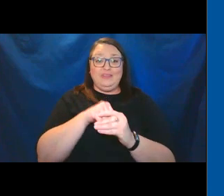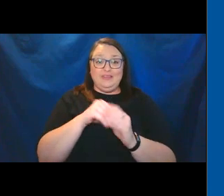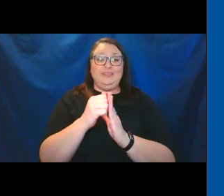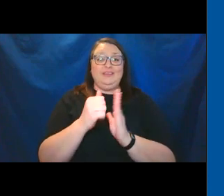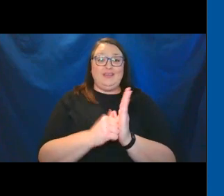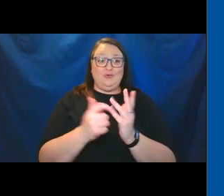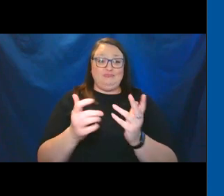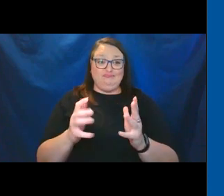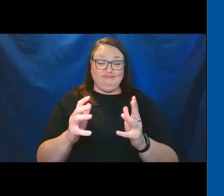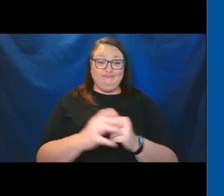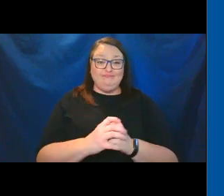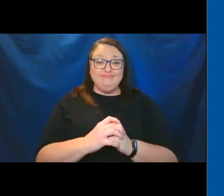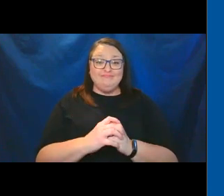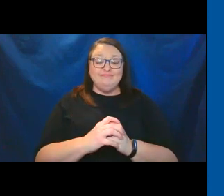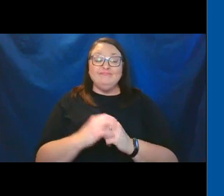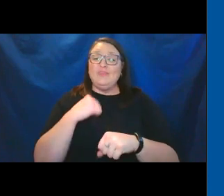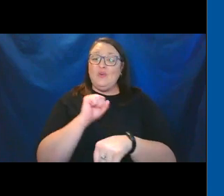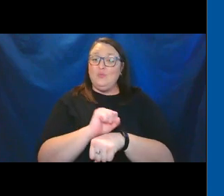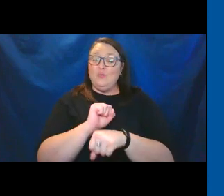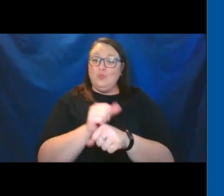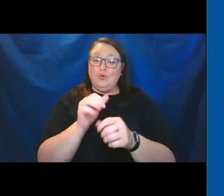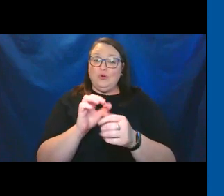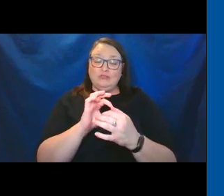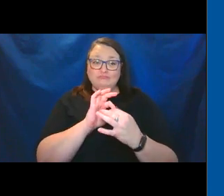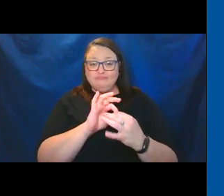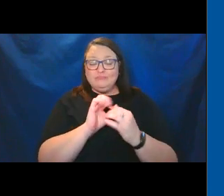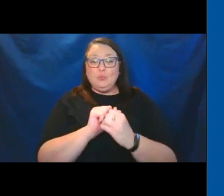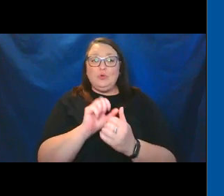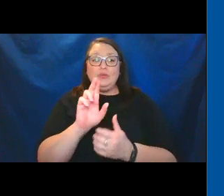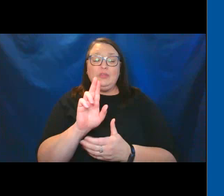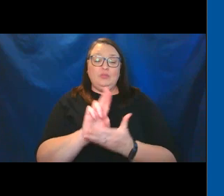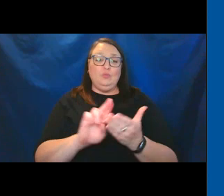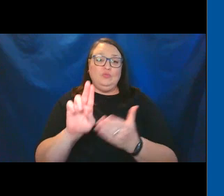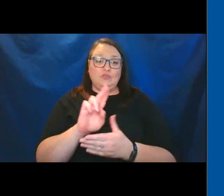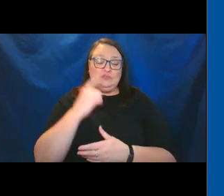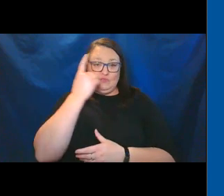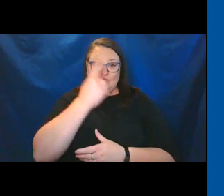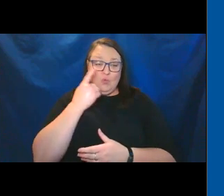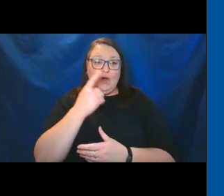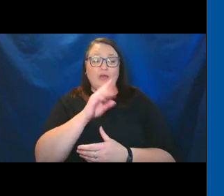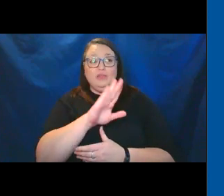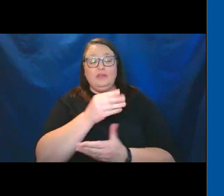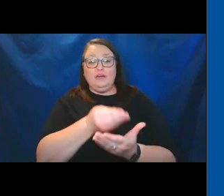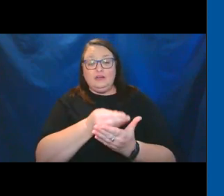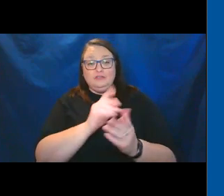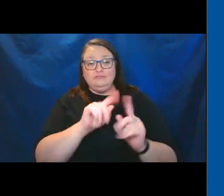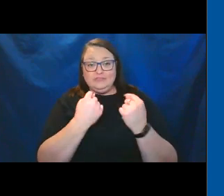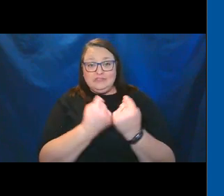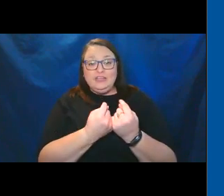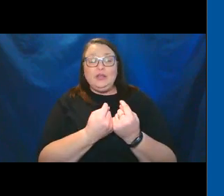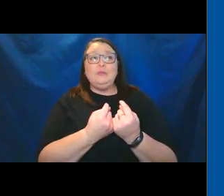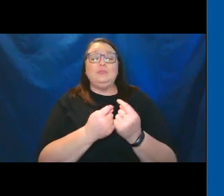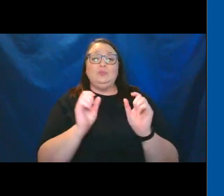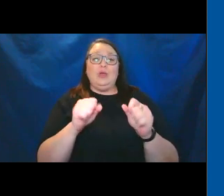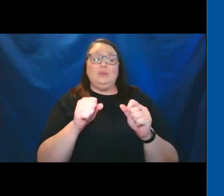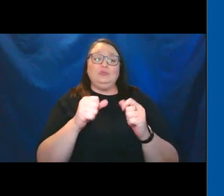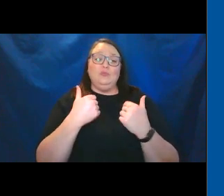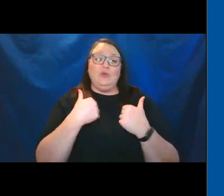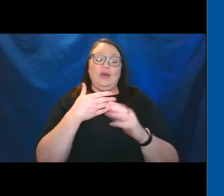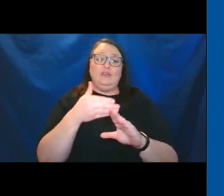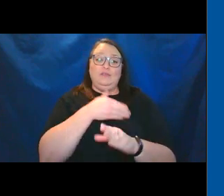So I worked closely with UH fiscal team to gain approval to be able to pay out in large quantities advance payments